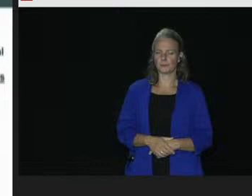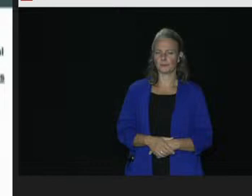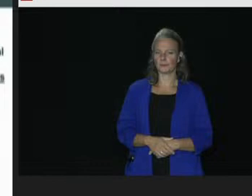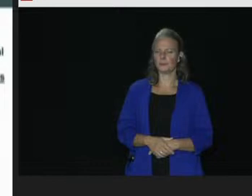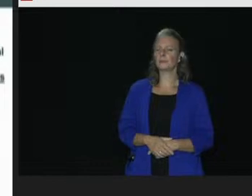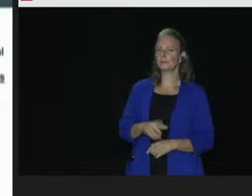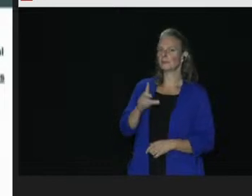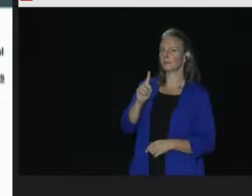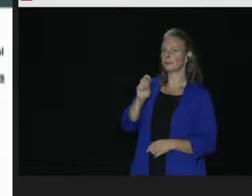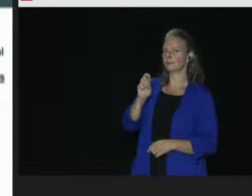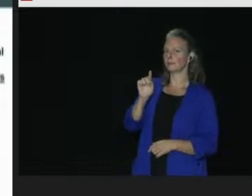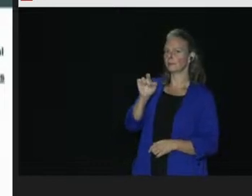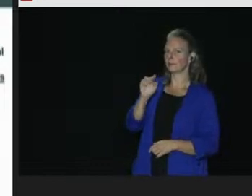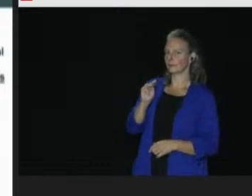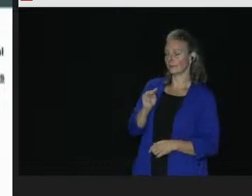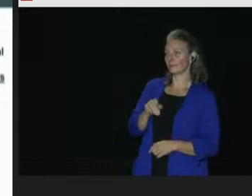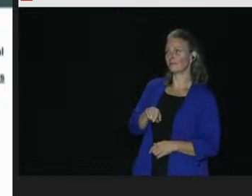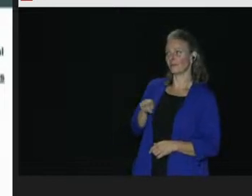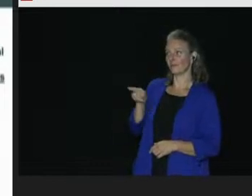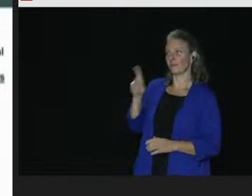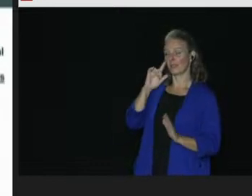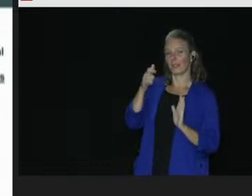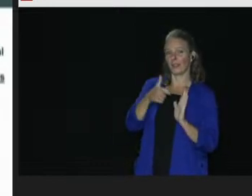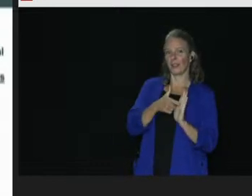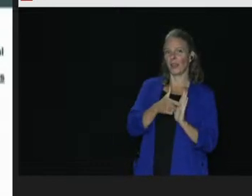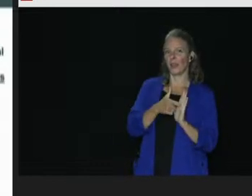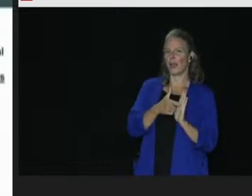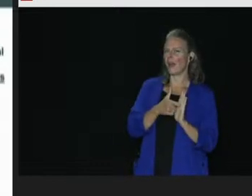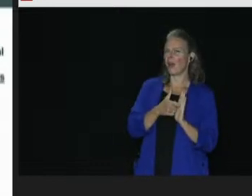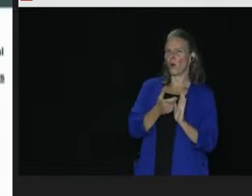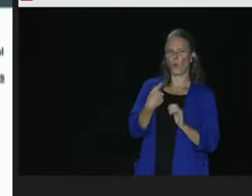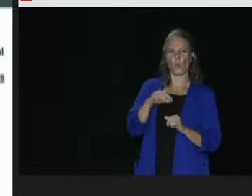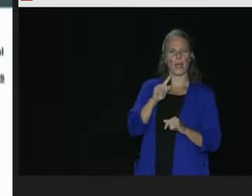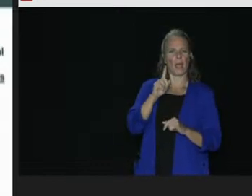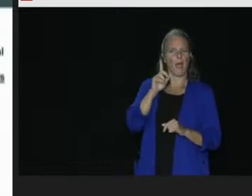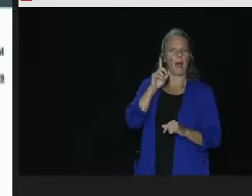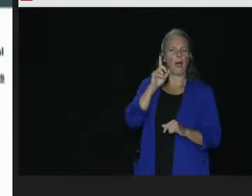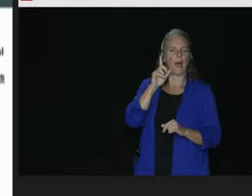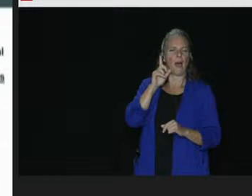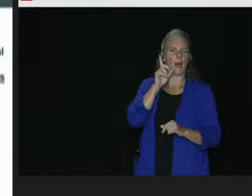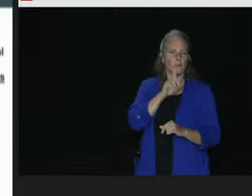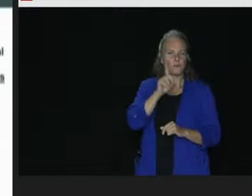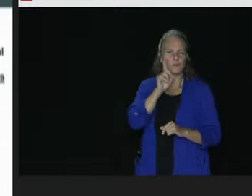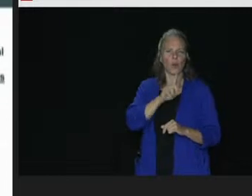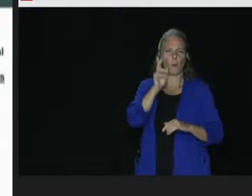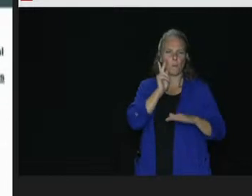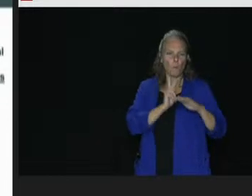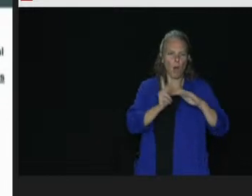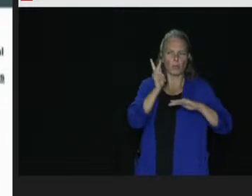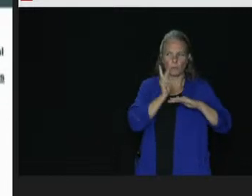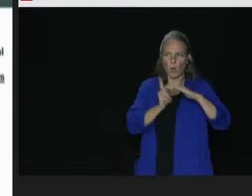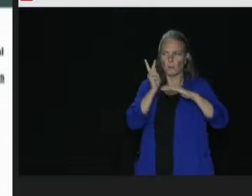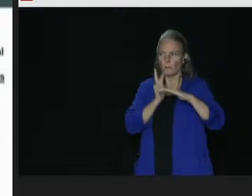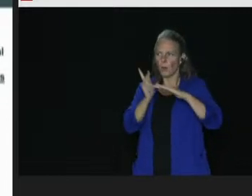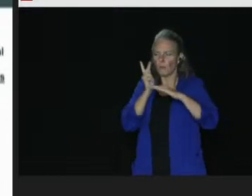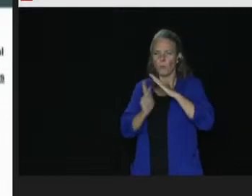Yeah, so you're seeing hundreds and hundreds of simulations go through these scenarios, and